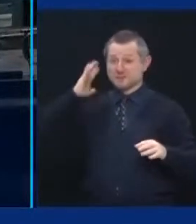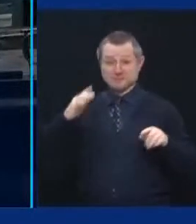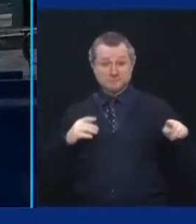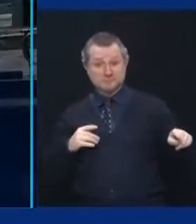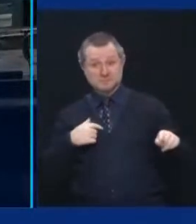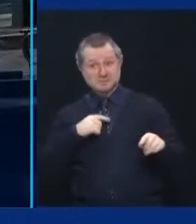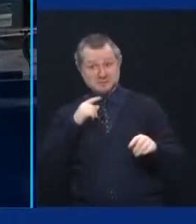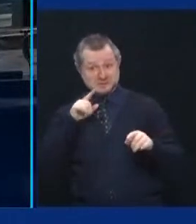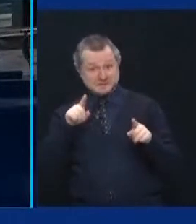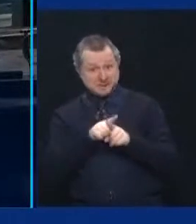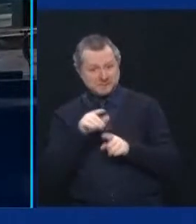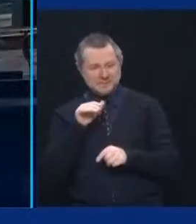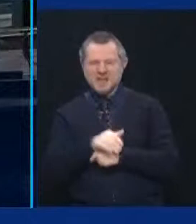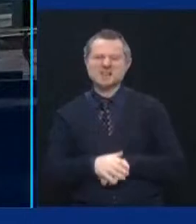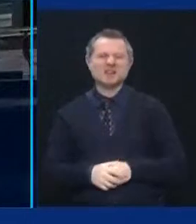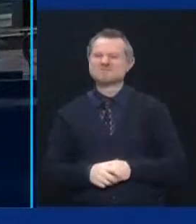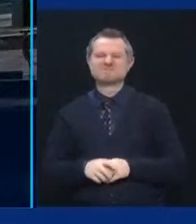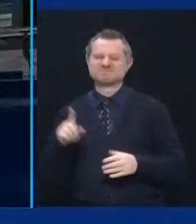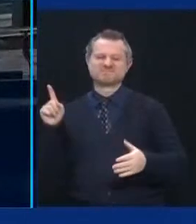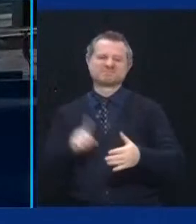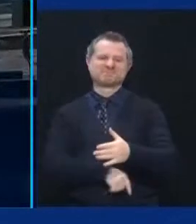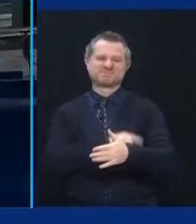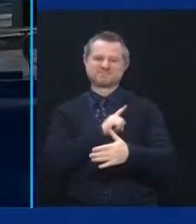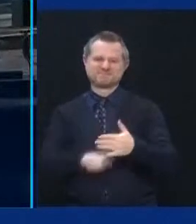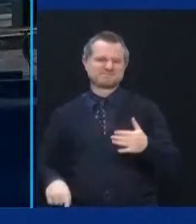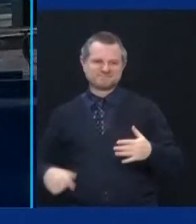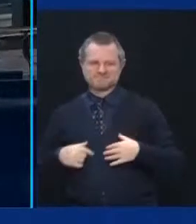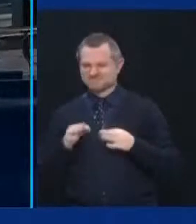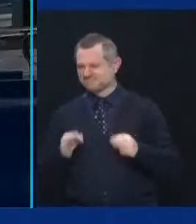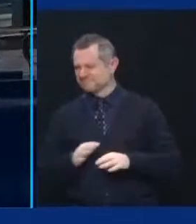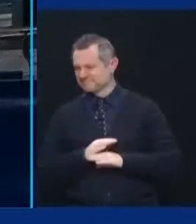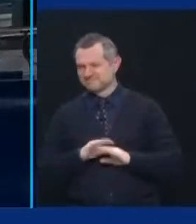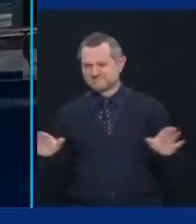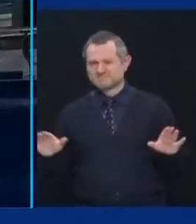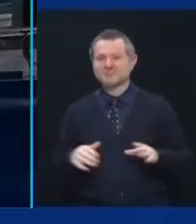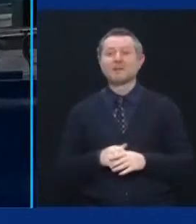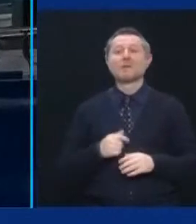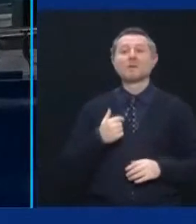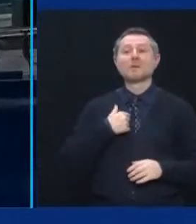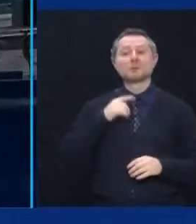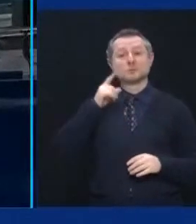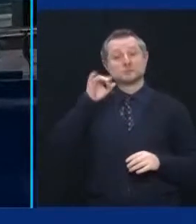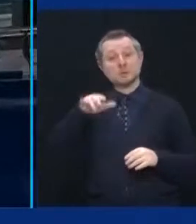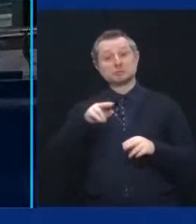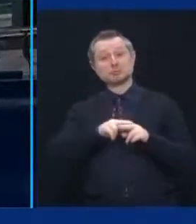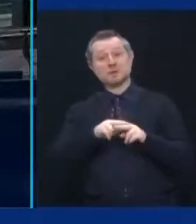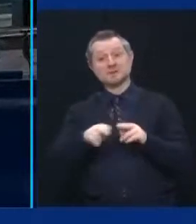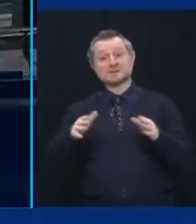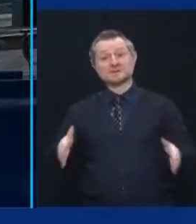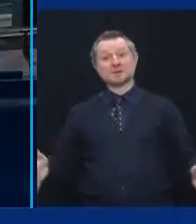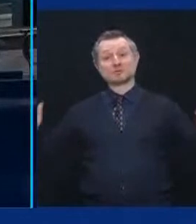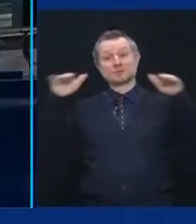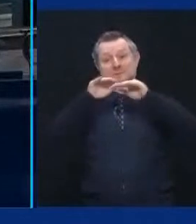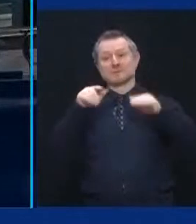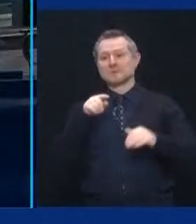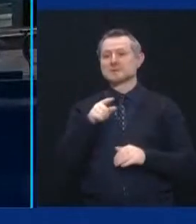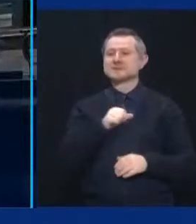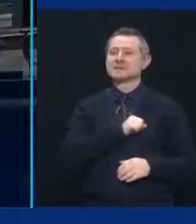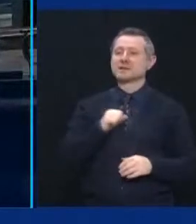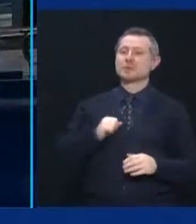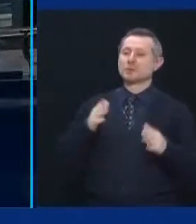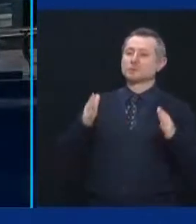days. It was the idea of Senator Daniel Patrick Moynihan to use what was an old post